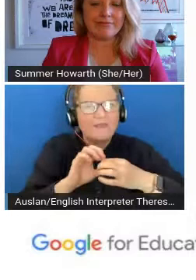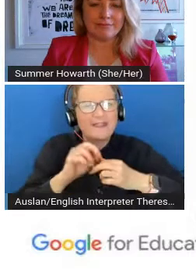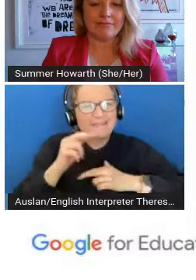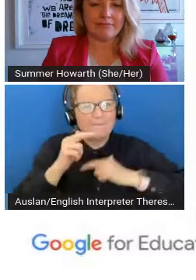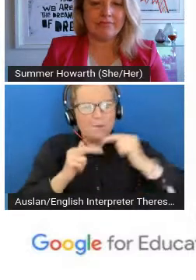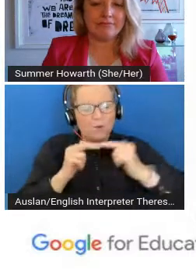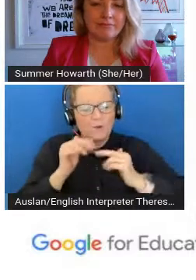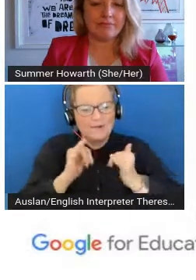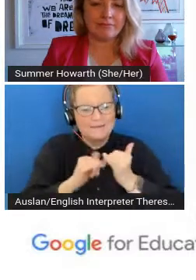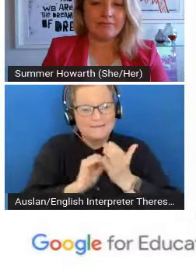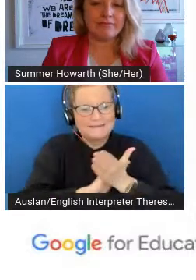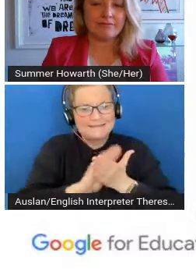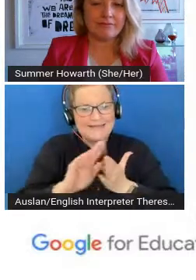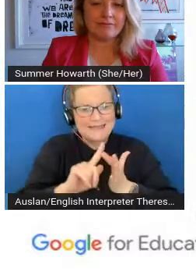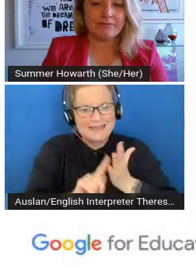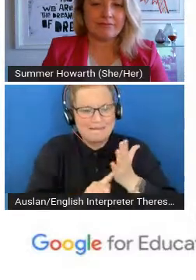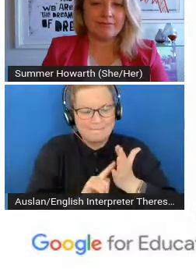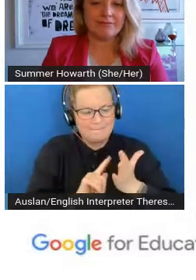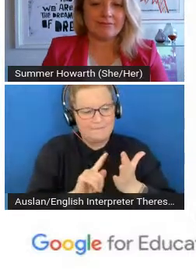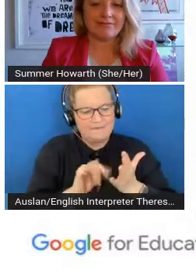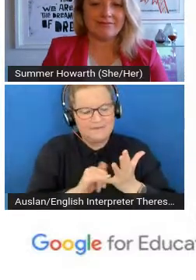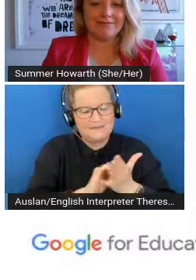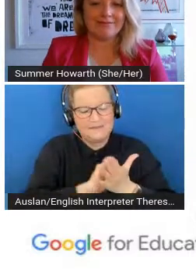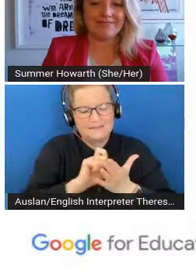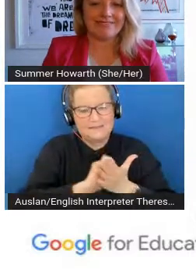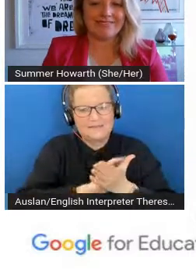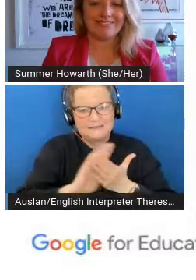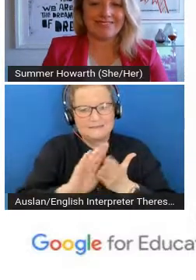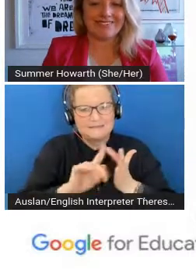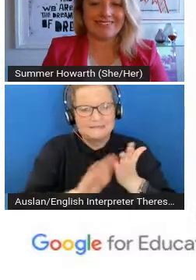building connections. So yes, we could